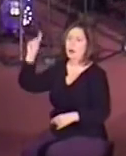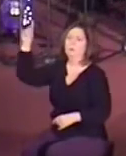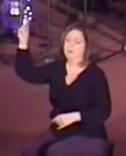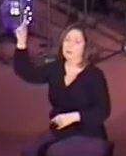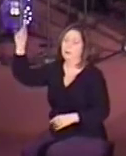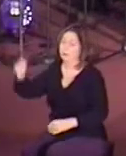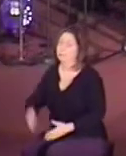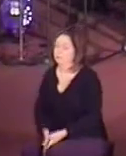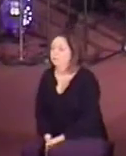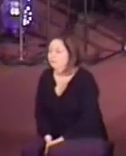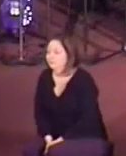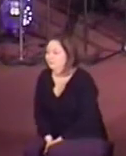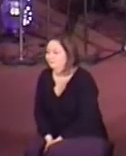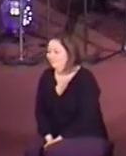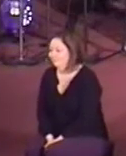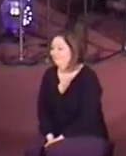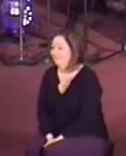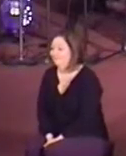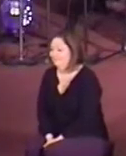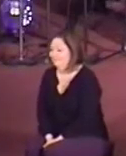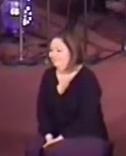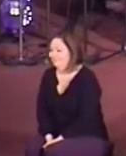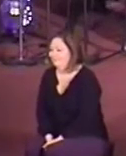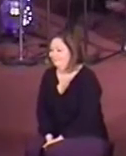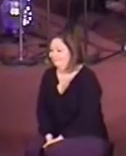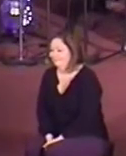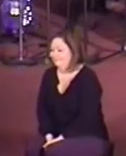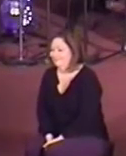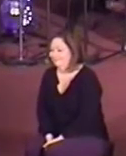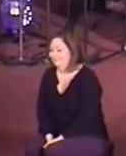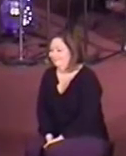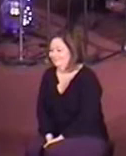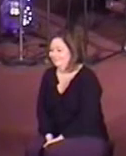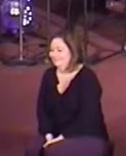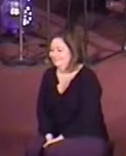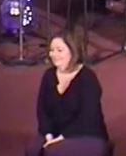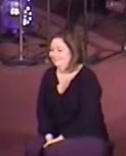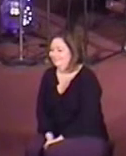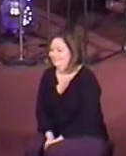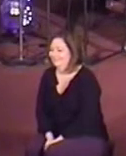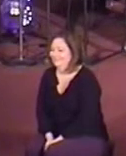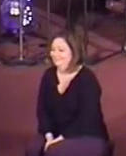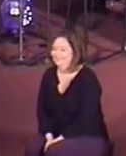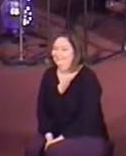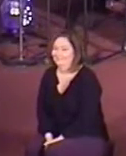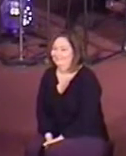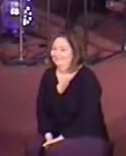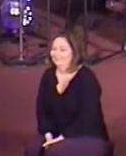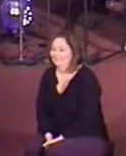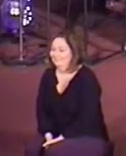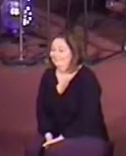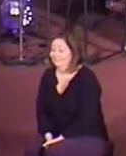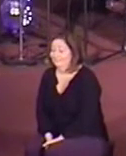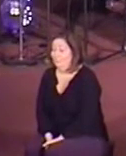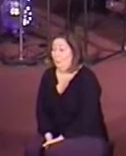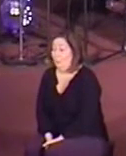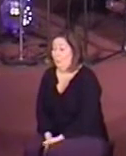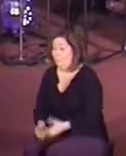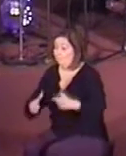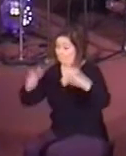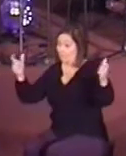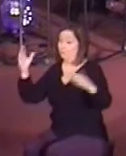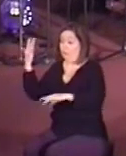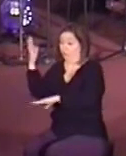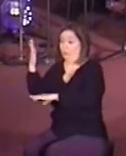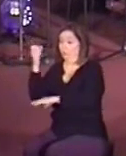and became strong, and its height reached to the heavens, and it could be seen to all the ends of the earth." It's kind of a big tree, if you know